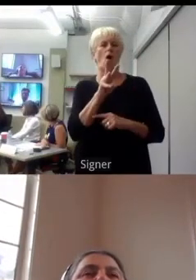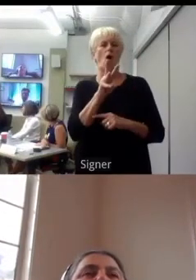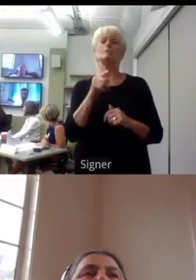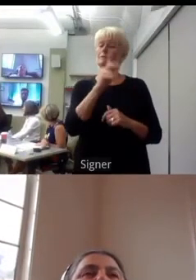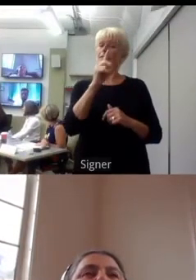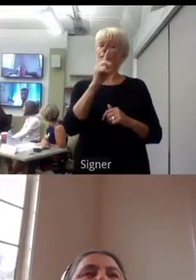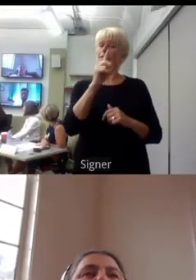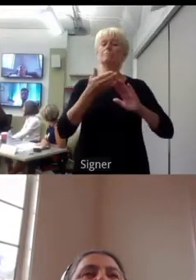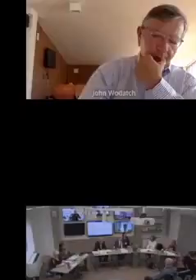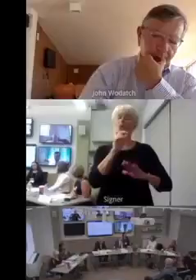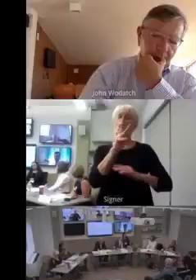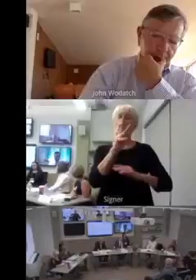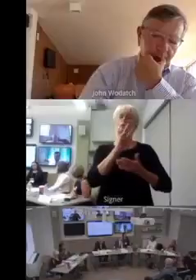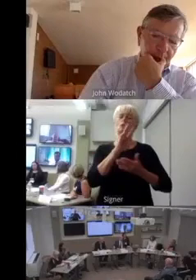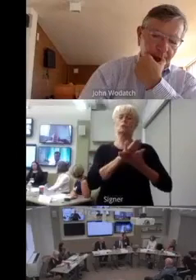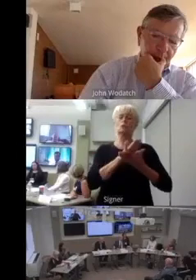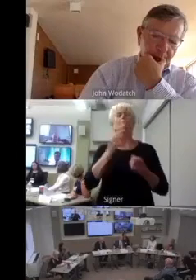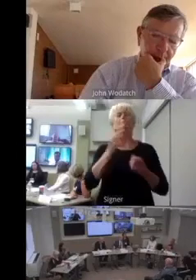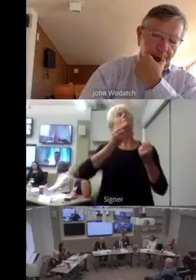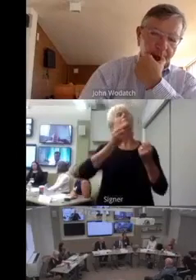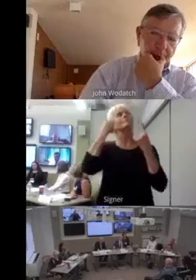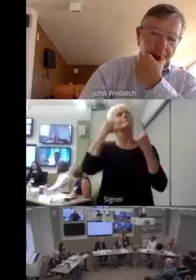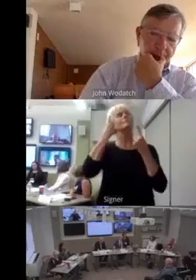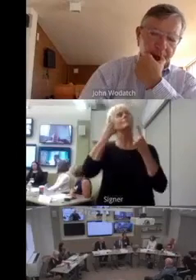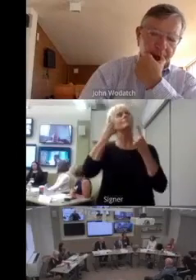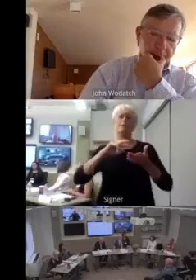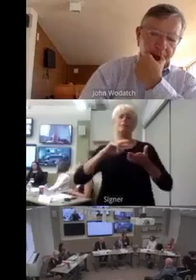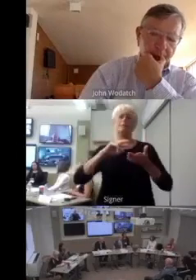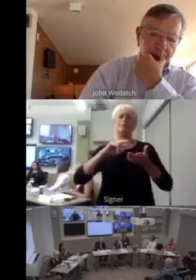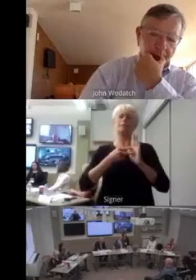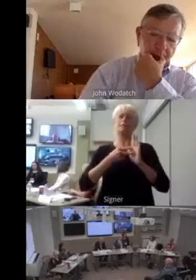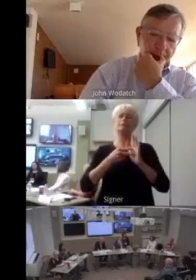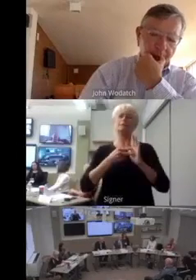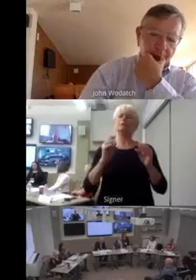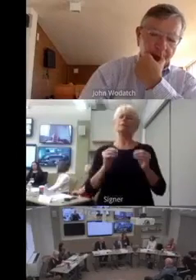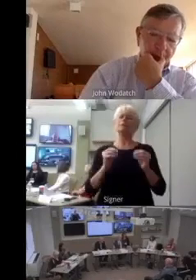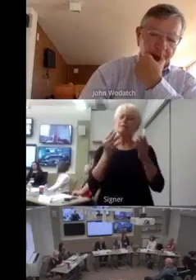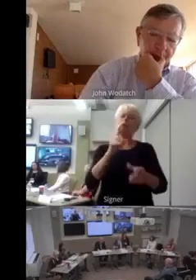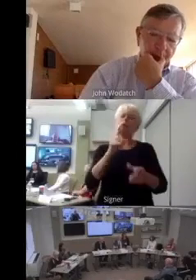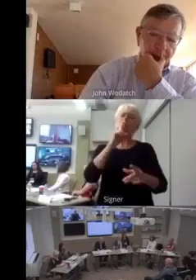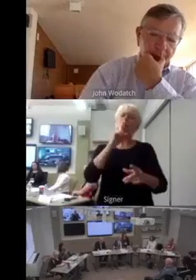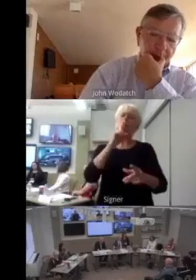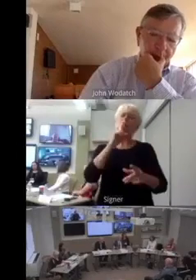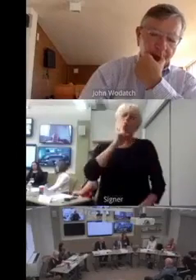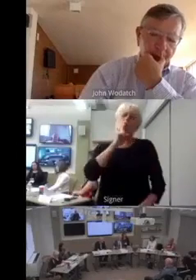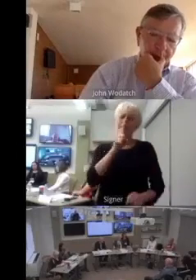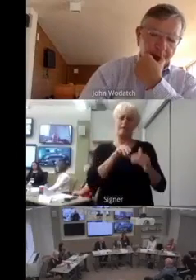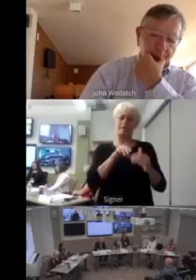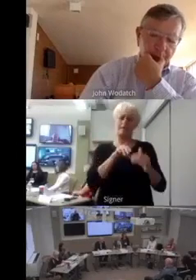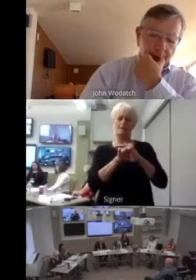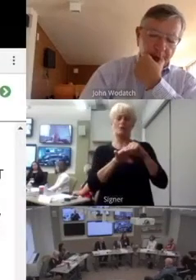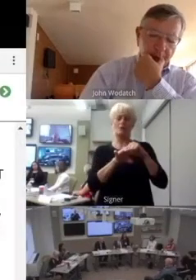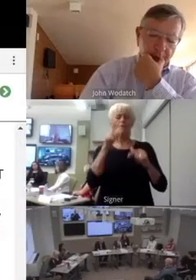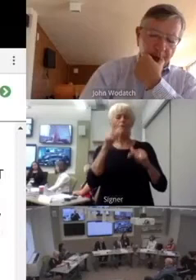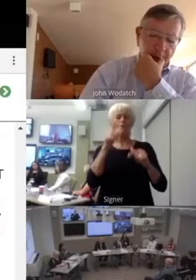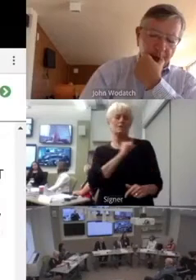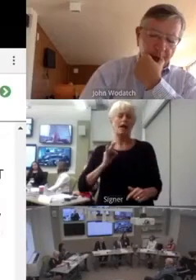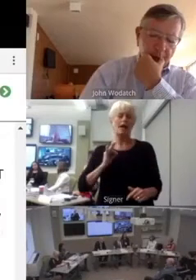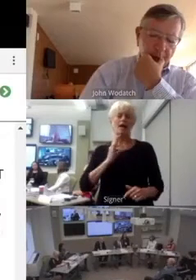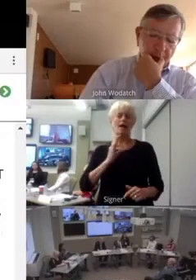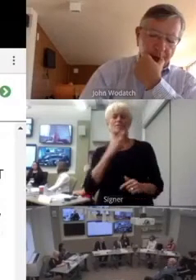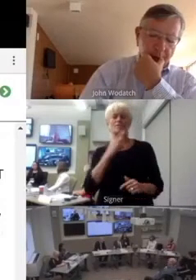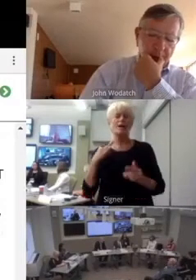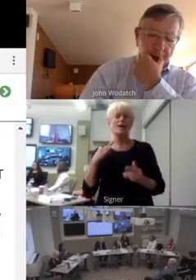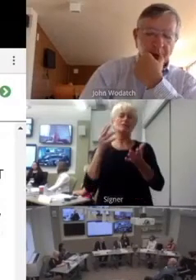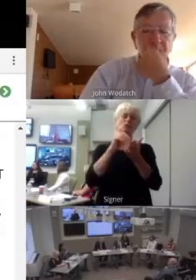what it means to deliver real accessibility to staff, faculty, and students. So